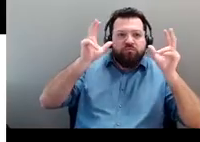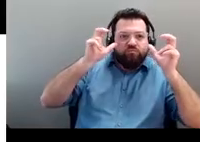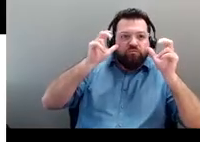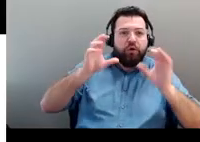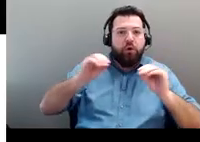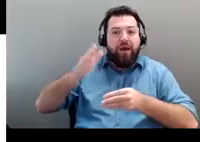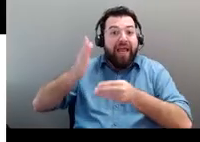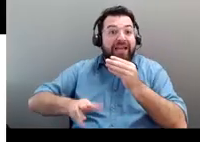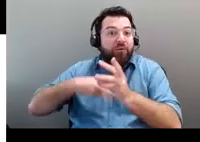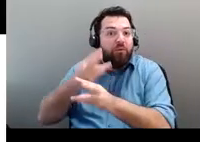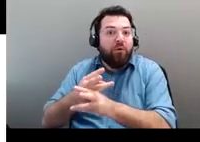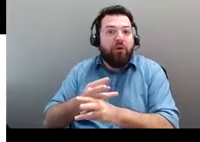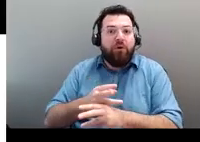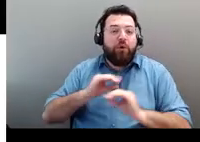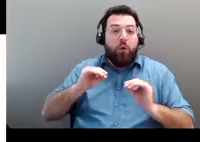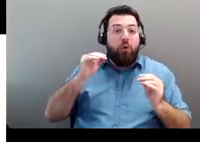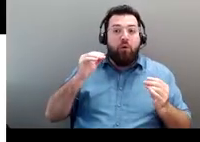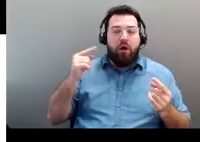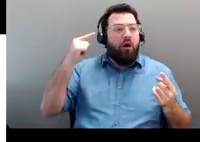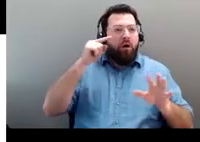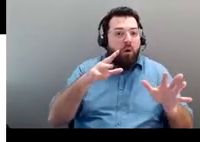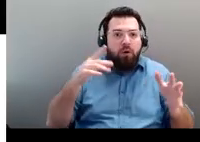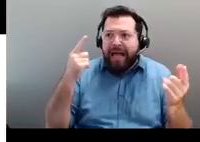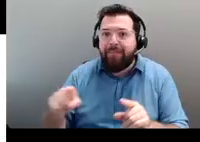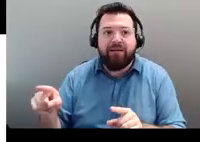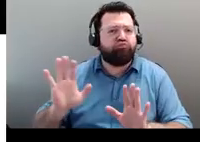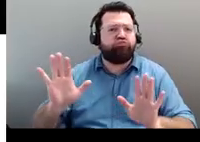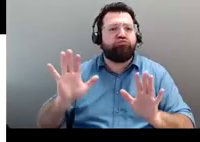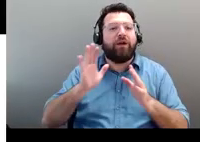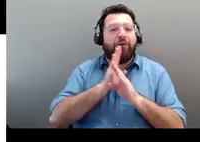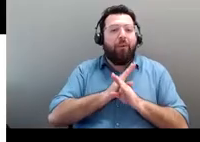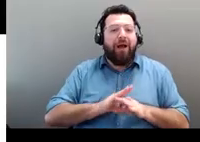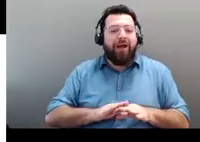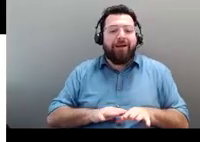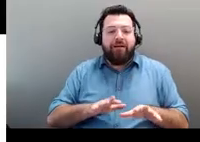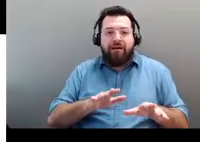stolen, just a quiet loss of depth, resilience, courage, and meaning.